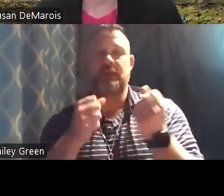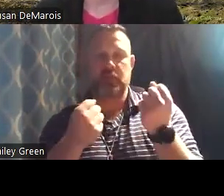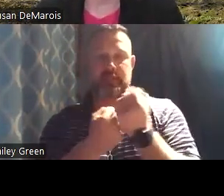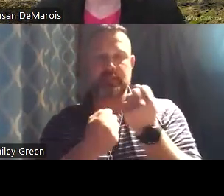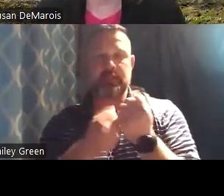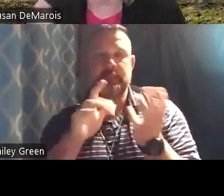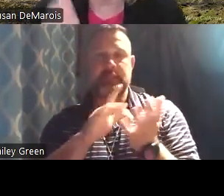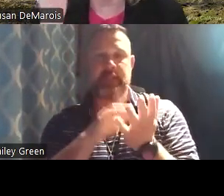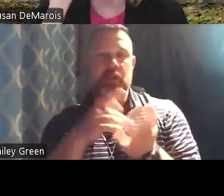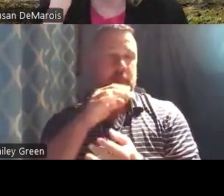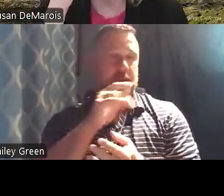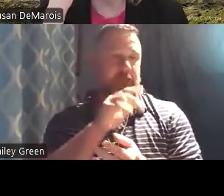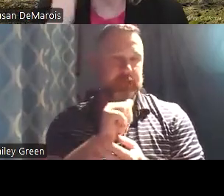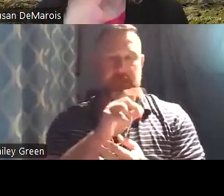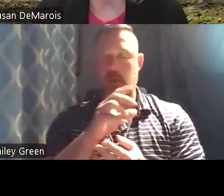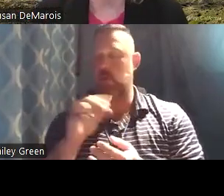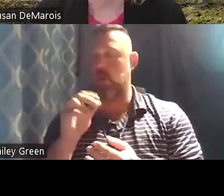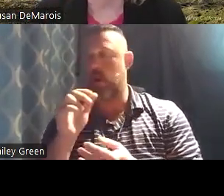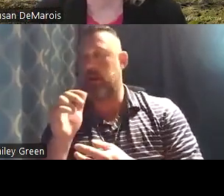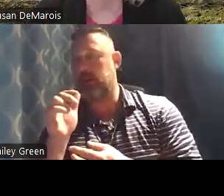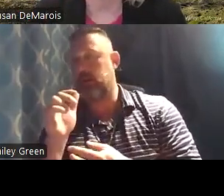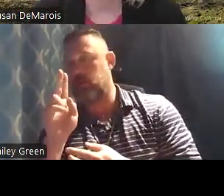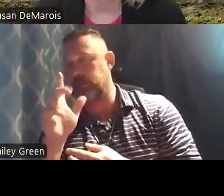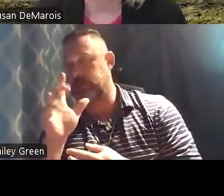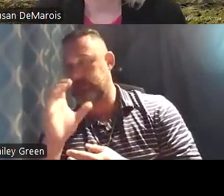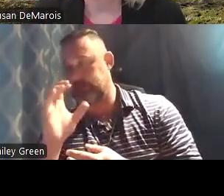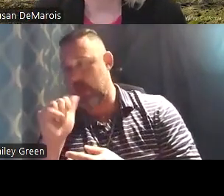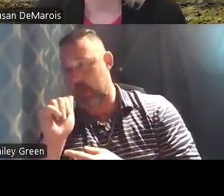centers, one in Pasadena and one in at UCLA.